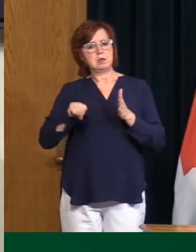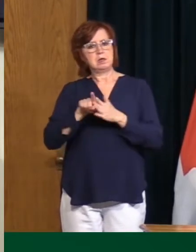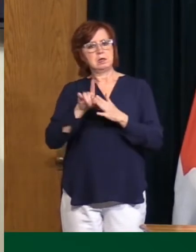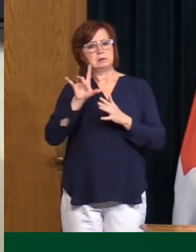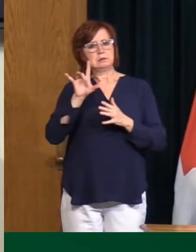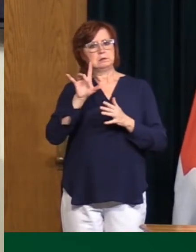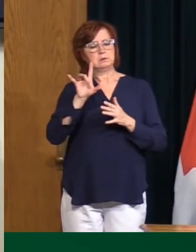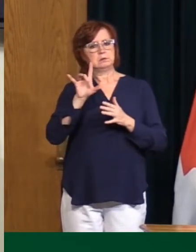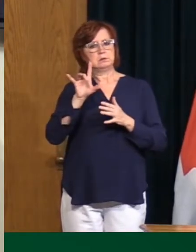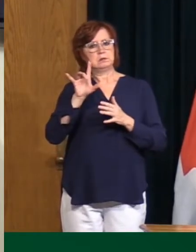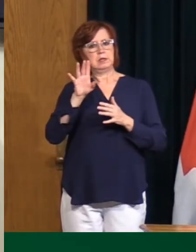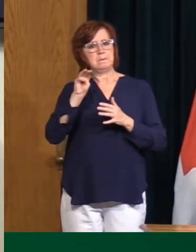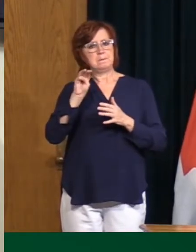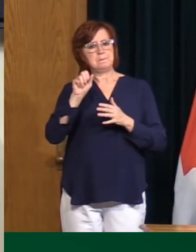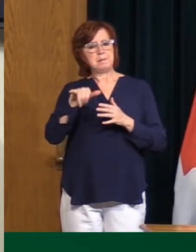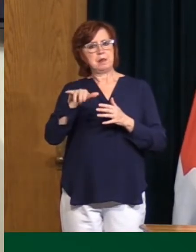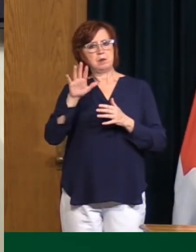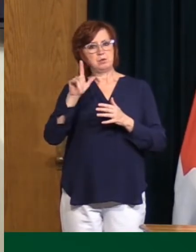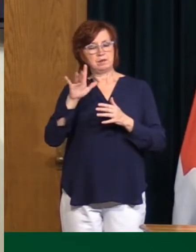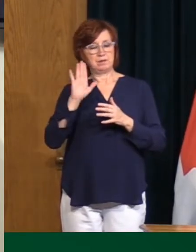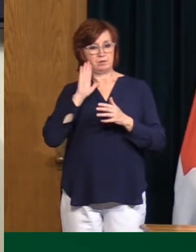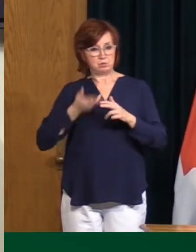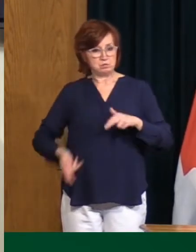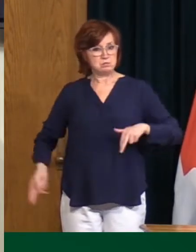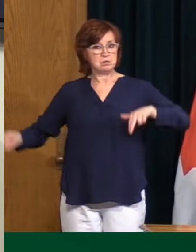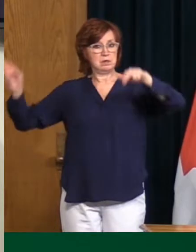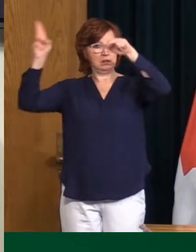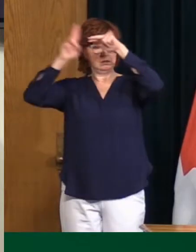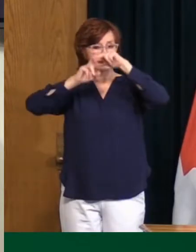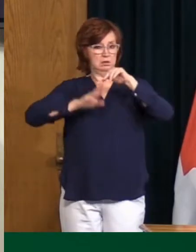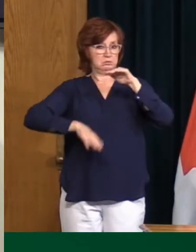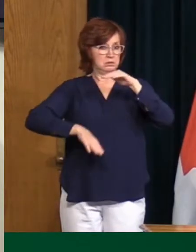with that, or what's the plan?